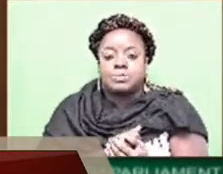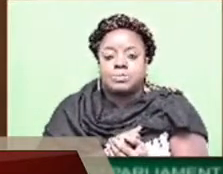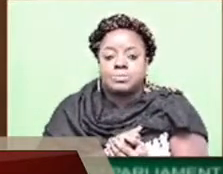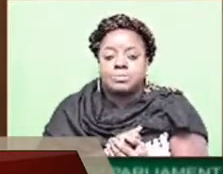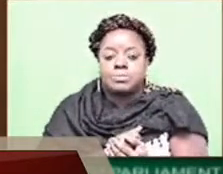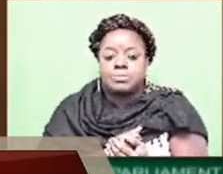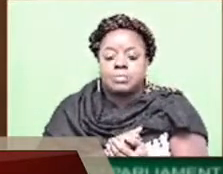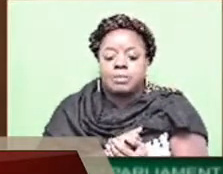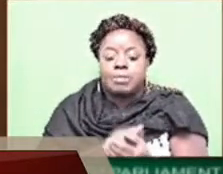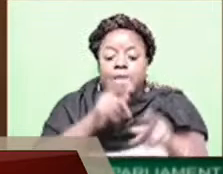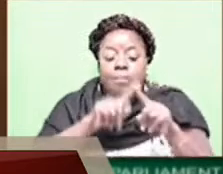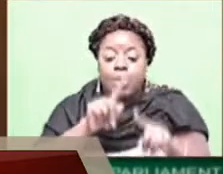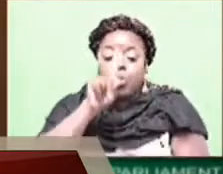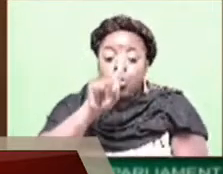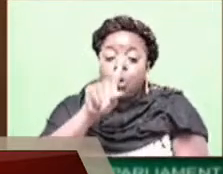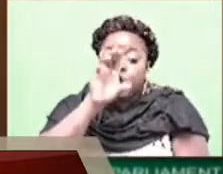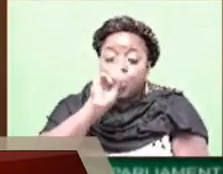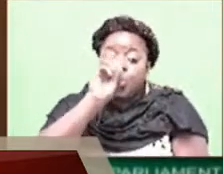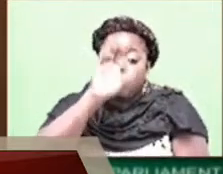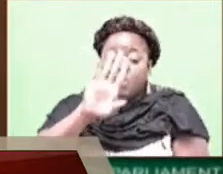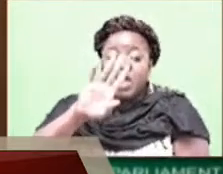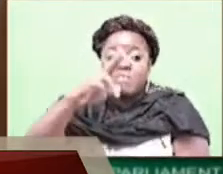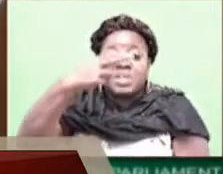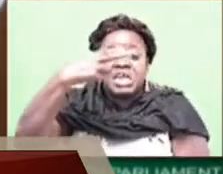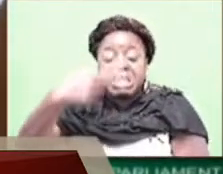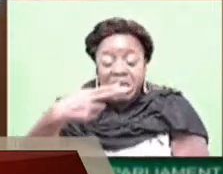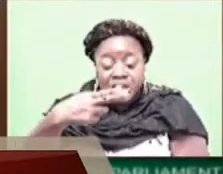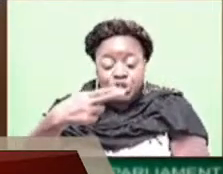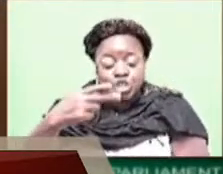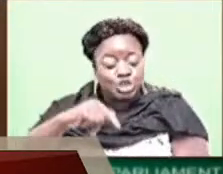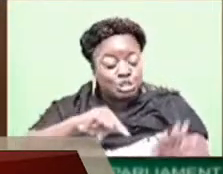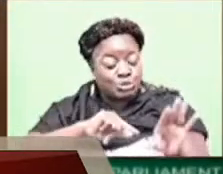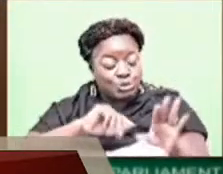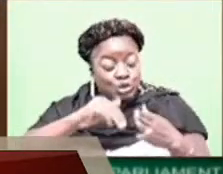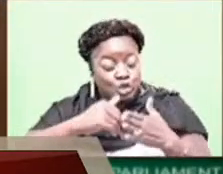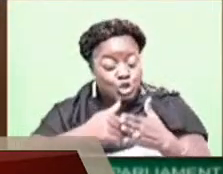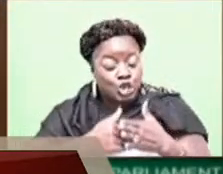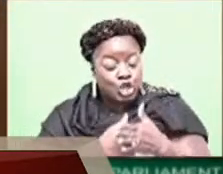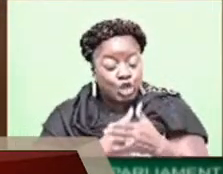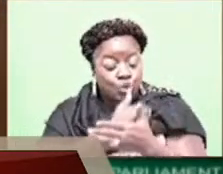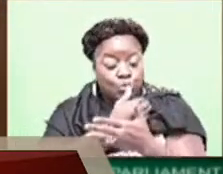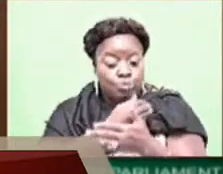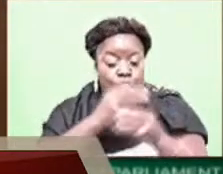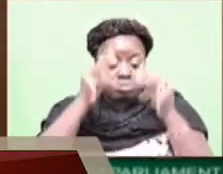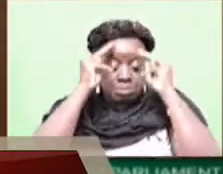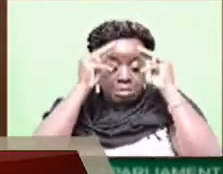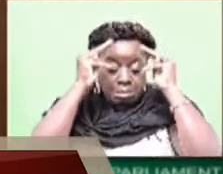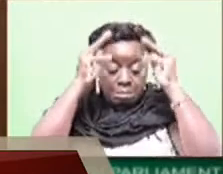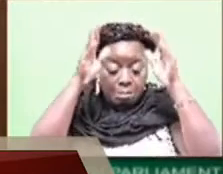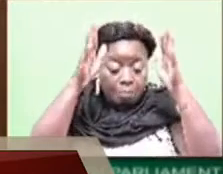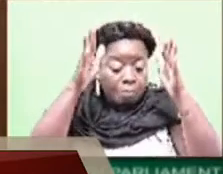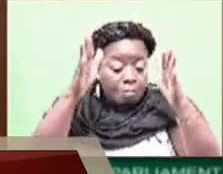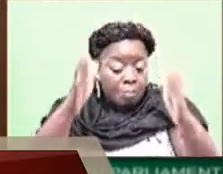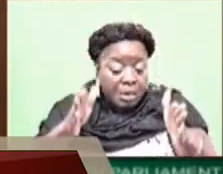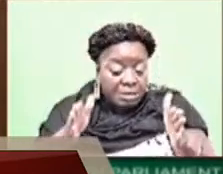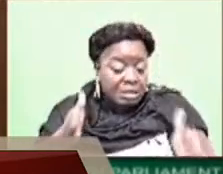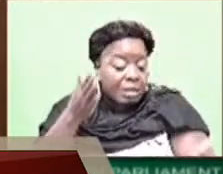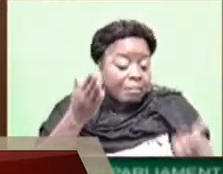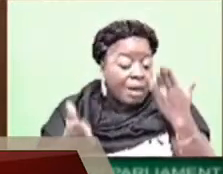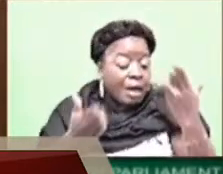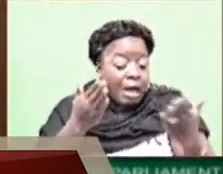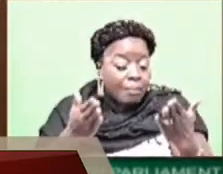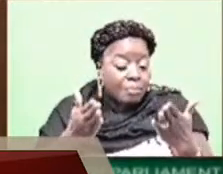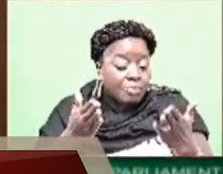105H introduces the fact that the minister may from time to time by order amend